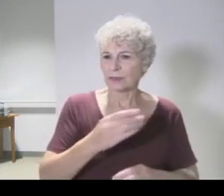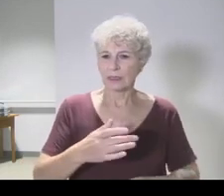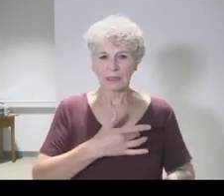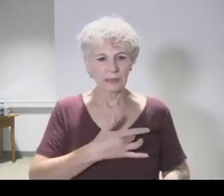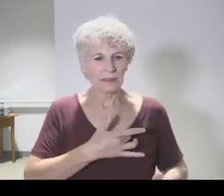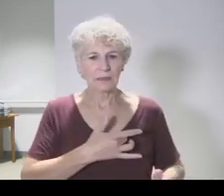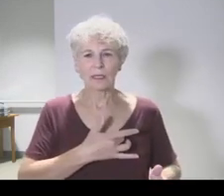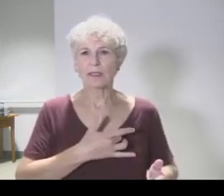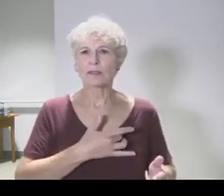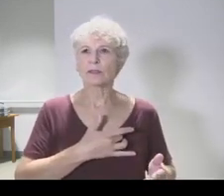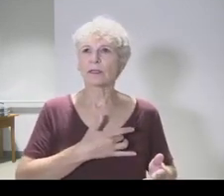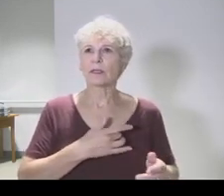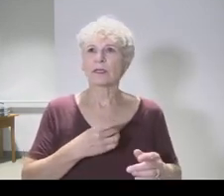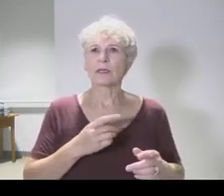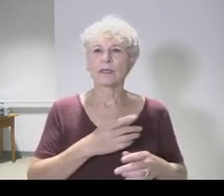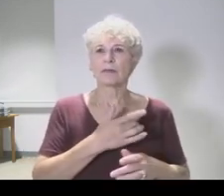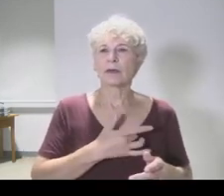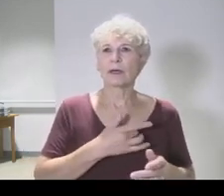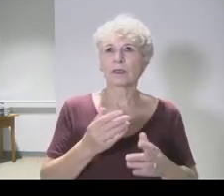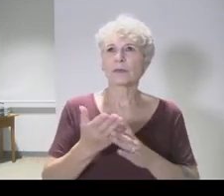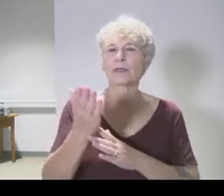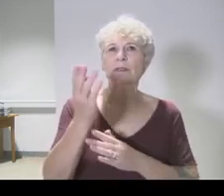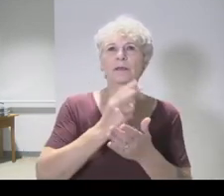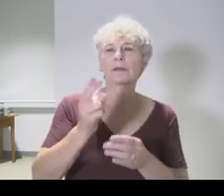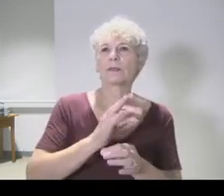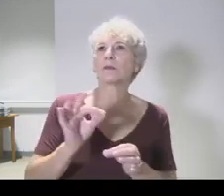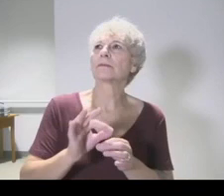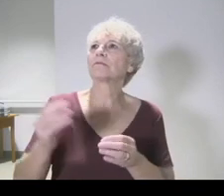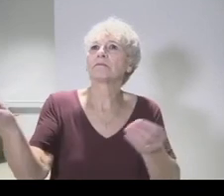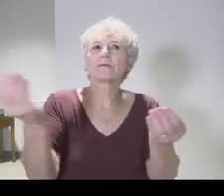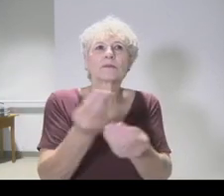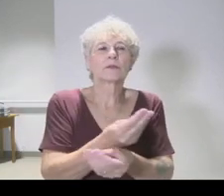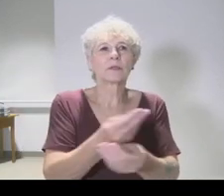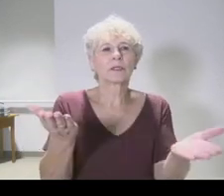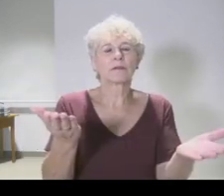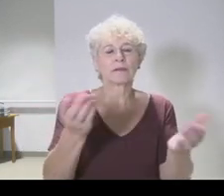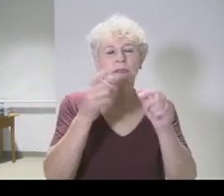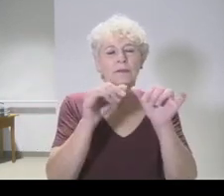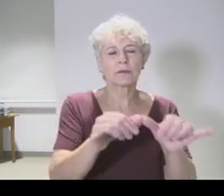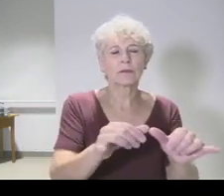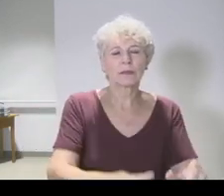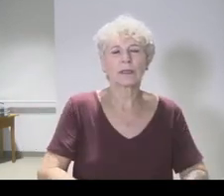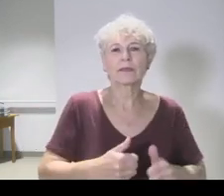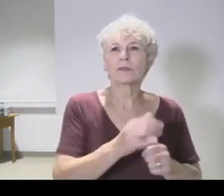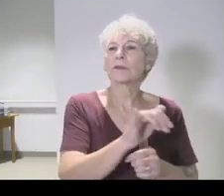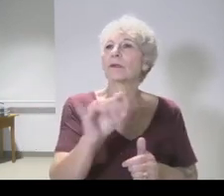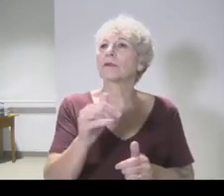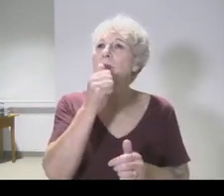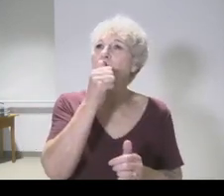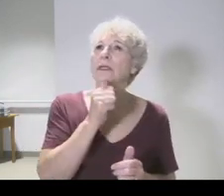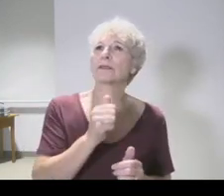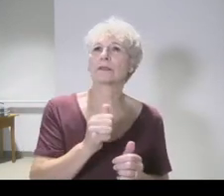word. You will give to people according to their works. You will give eternal life to those who by patience